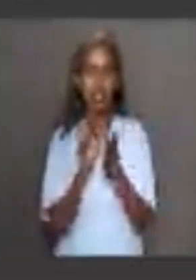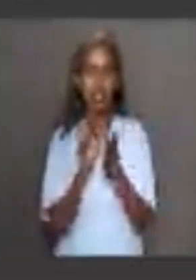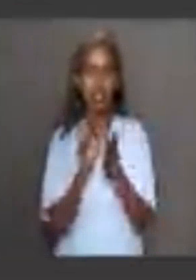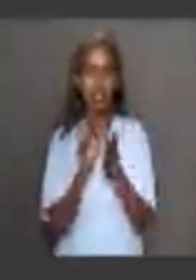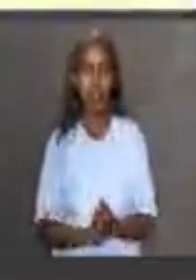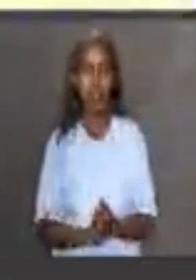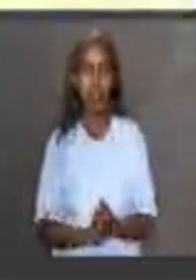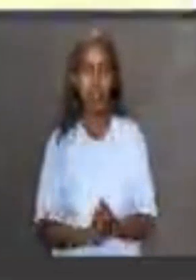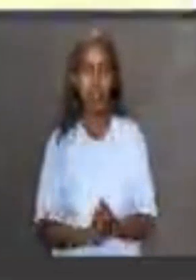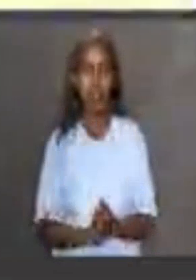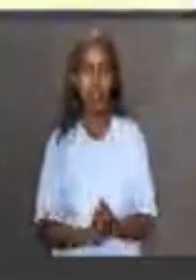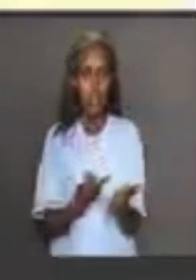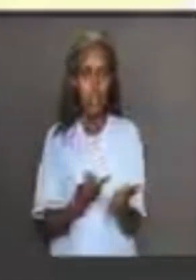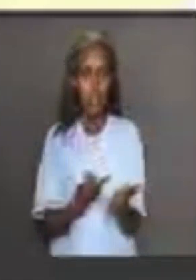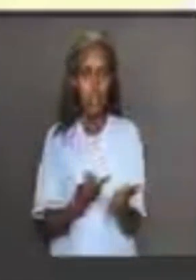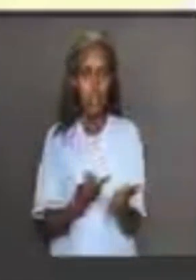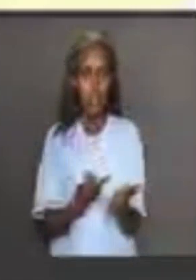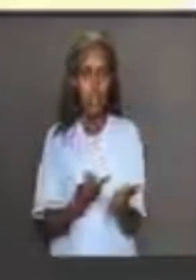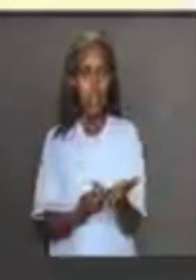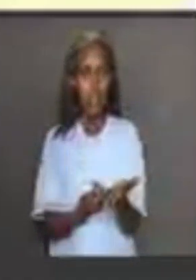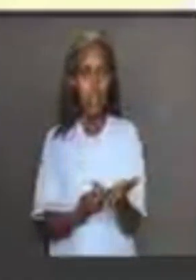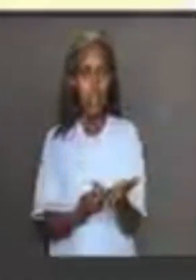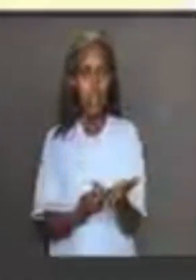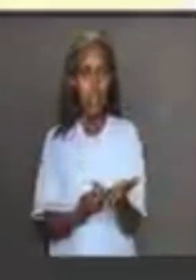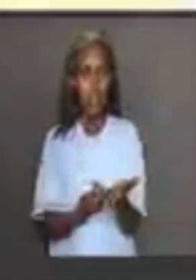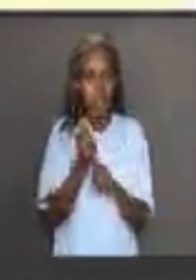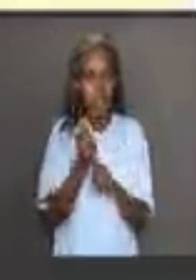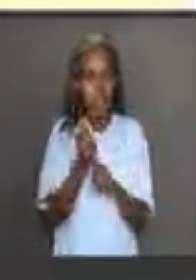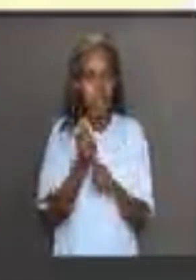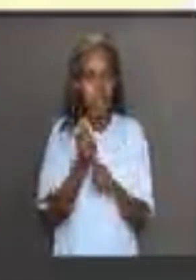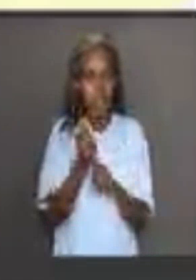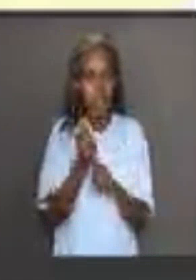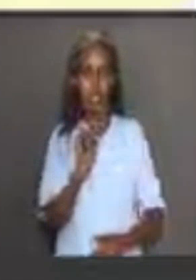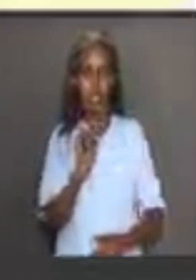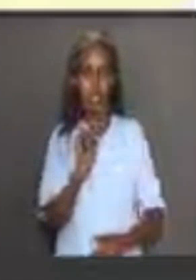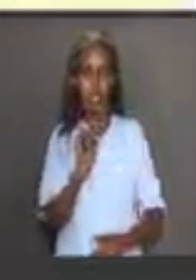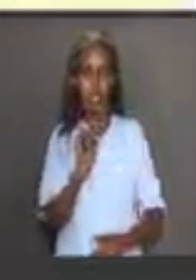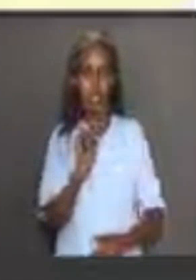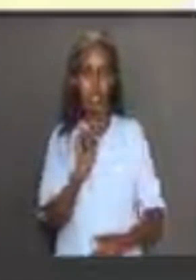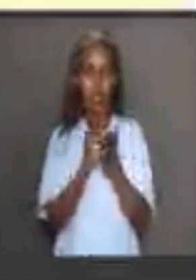Here, we include the irrational numbers like pi.